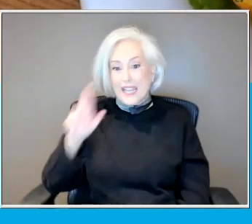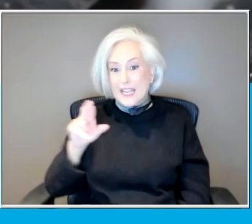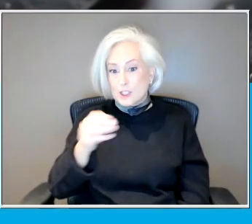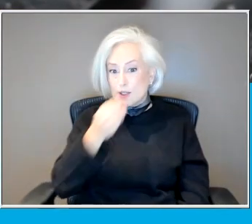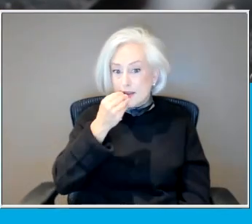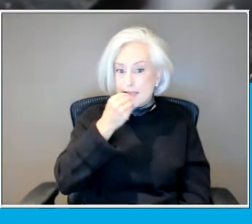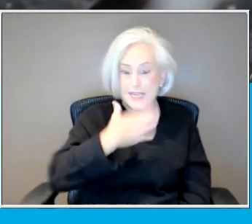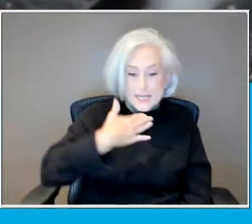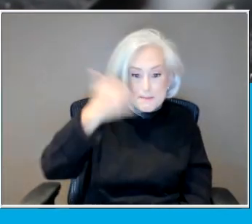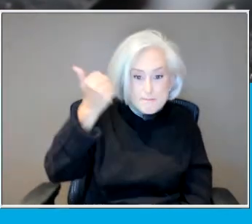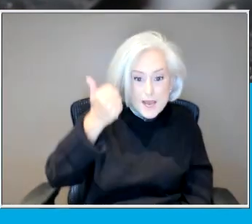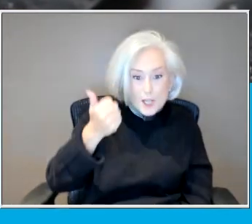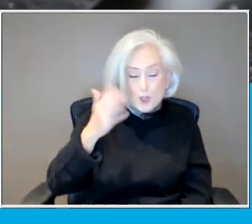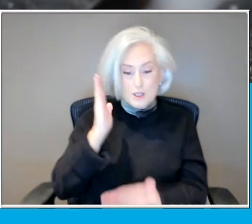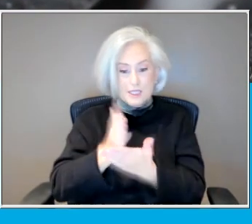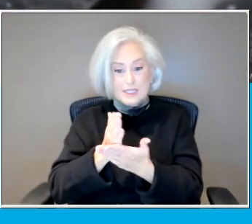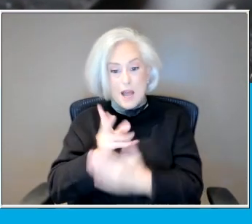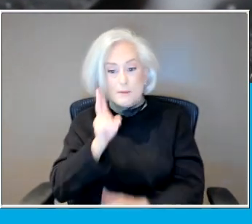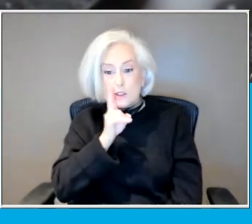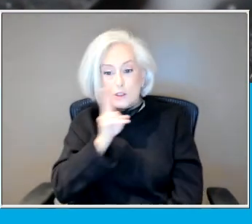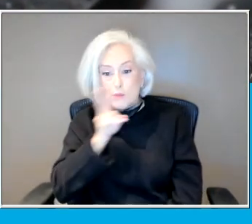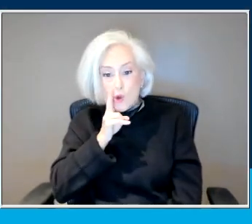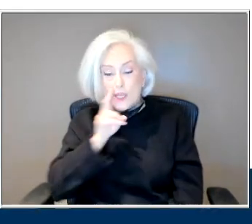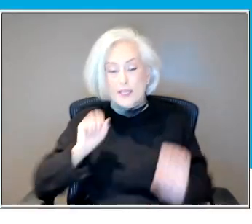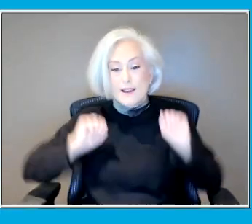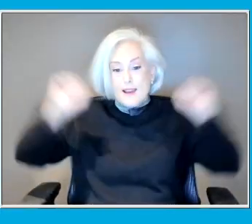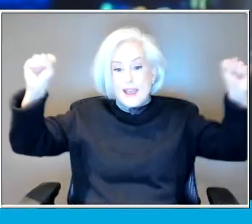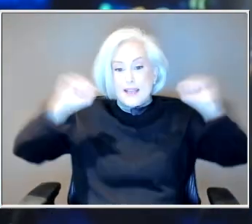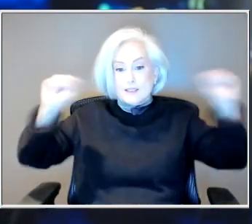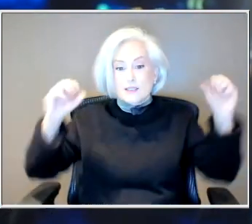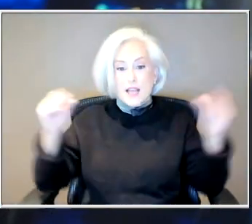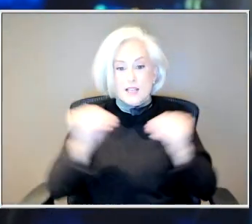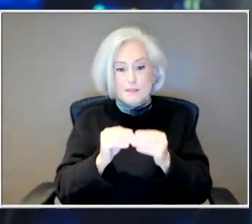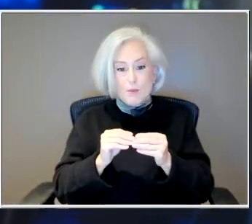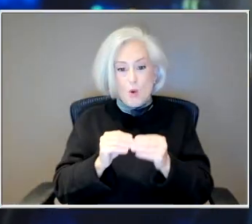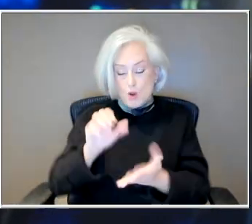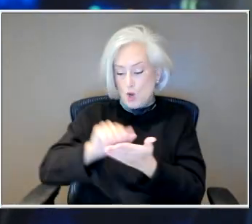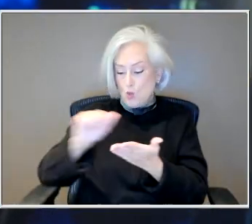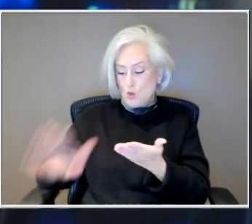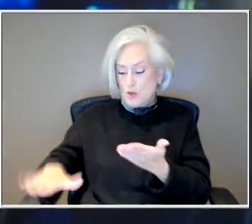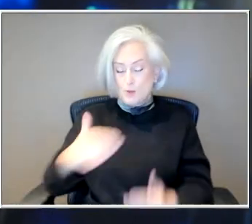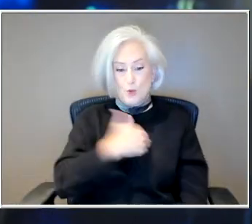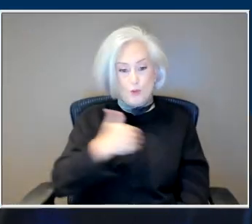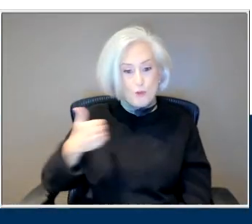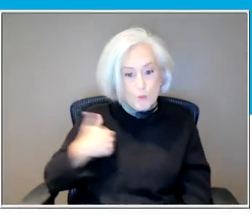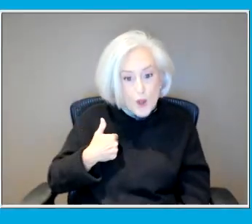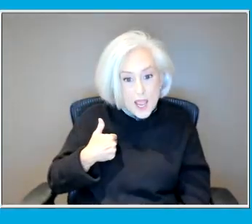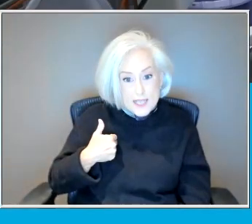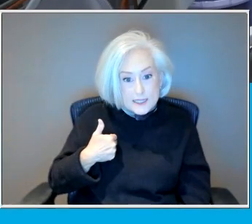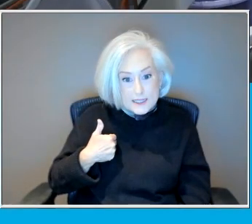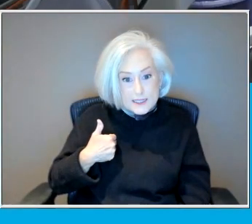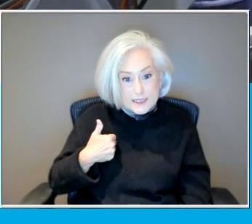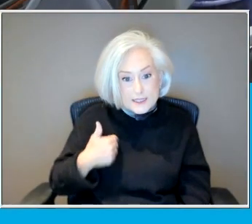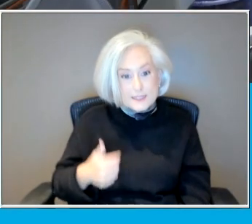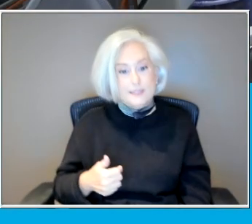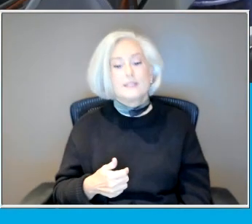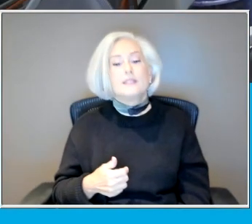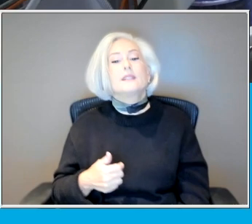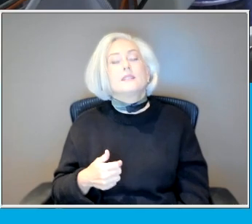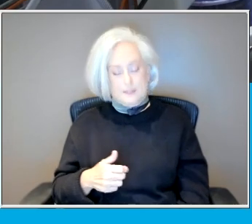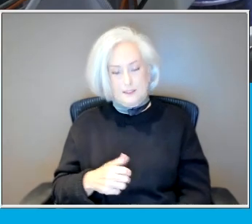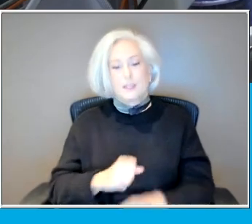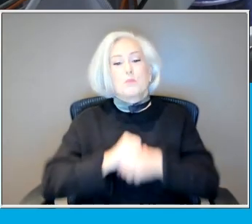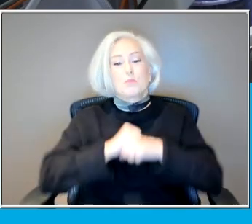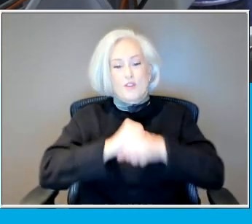quit smoking? For women, would you remove your breasts? I'm Jessica Lovell on the next Morning Medical Update. Preventative